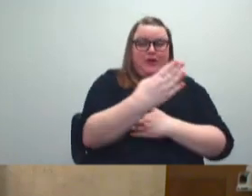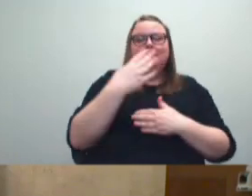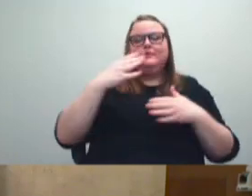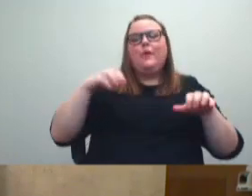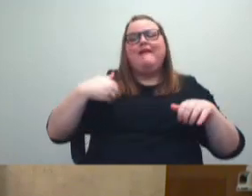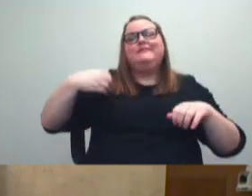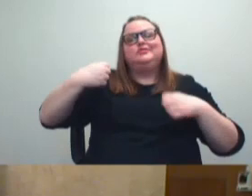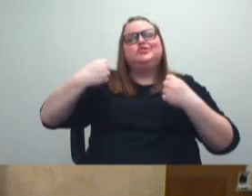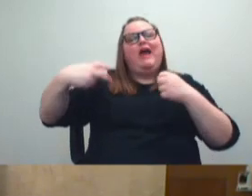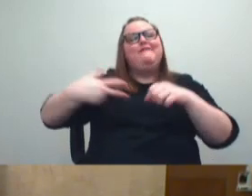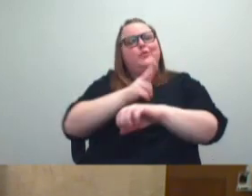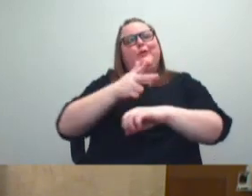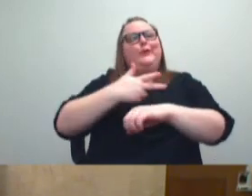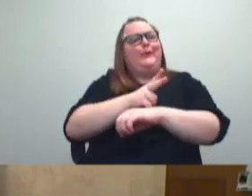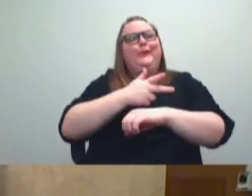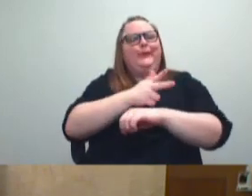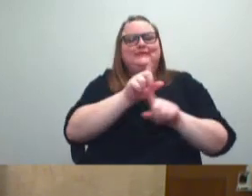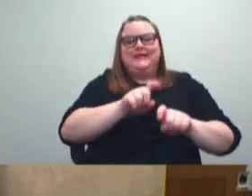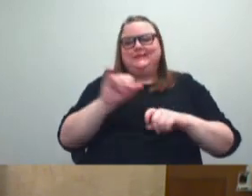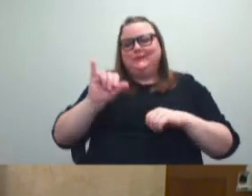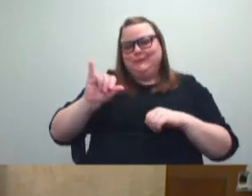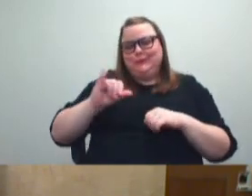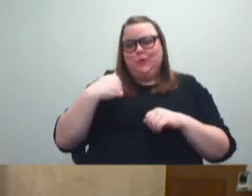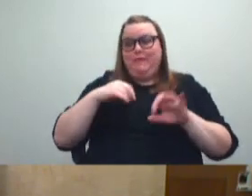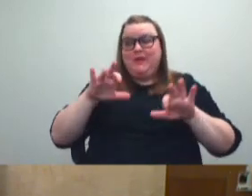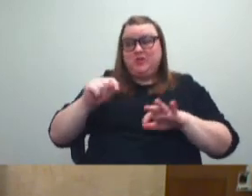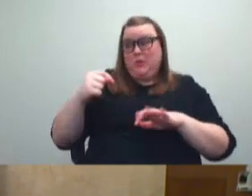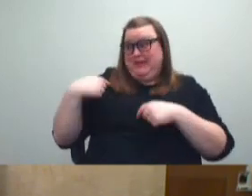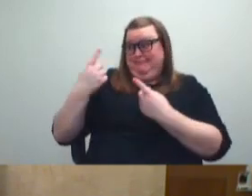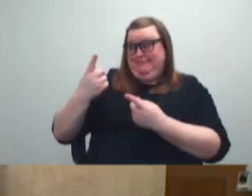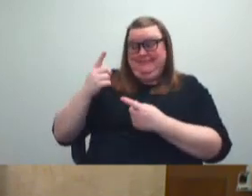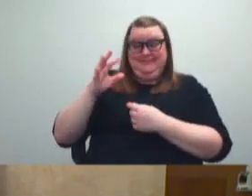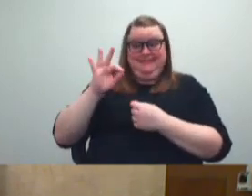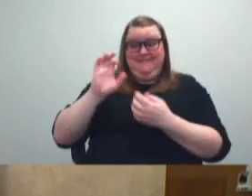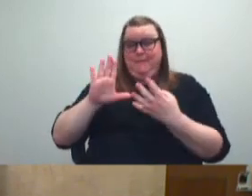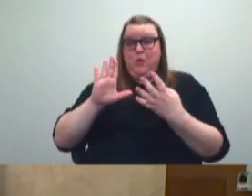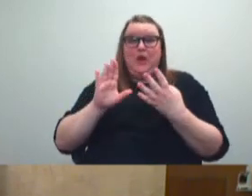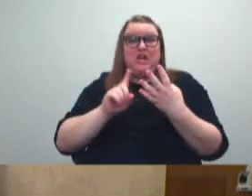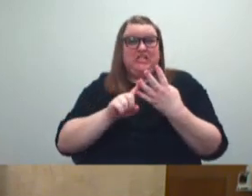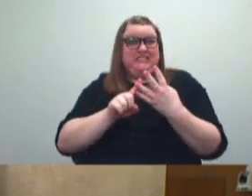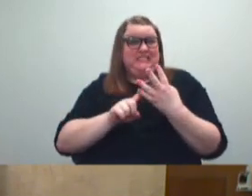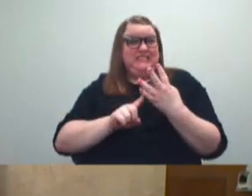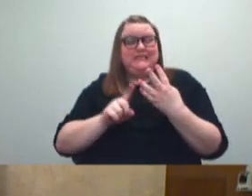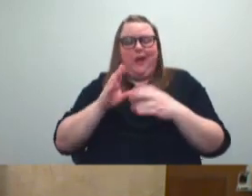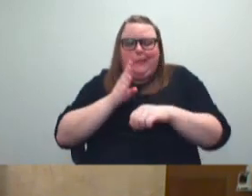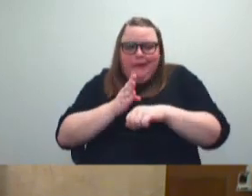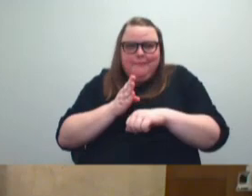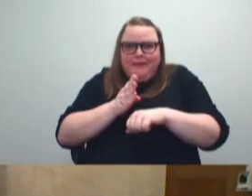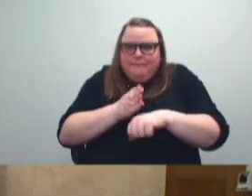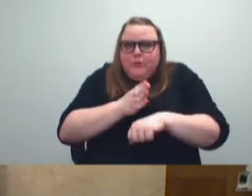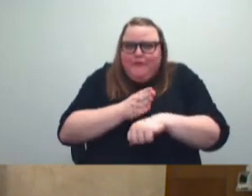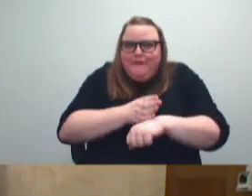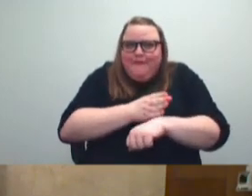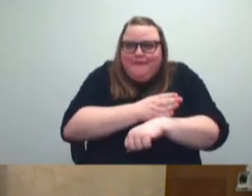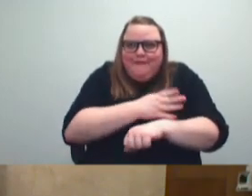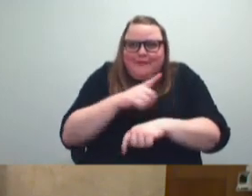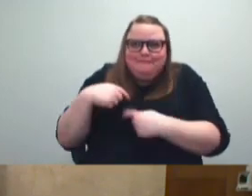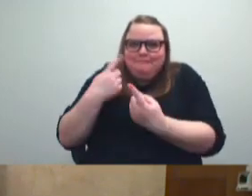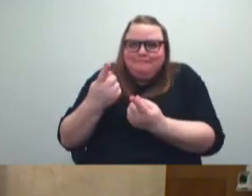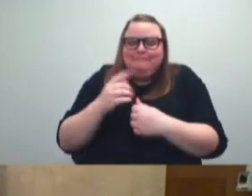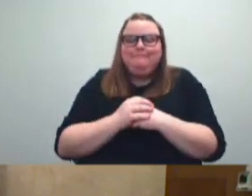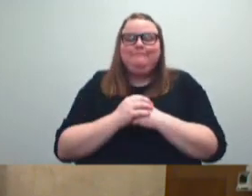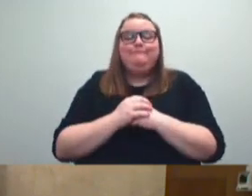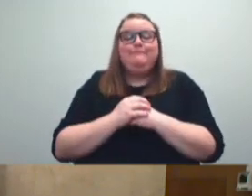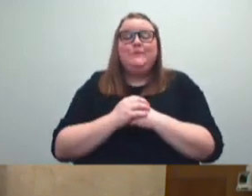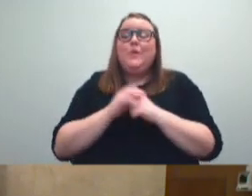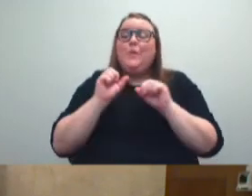this since late February and making improvements along the way. We have the capacity to test upwards of 800